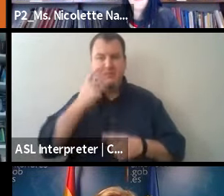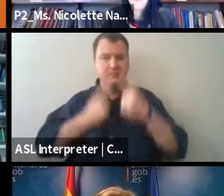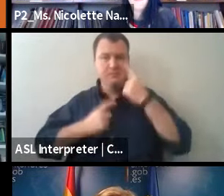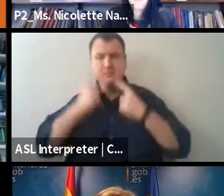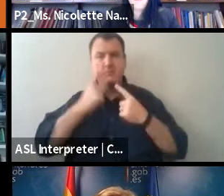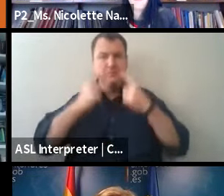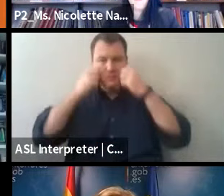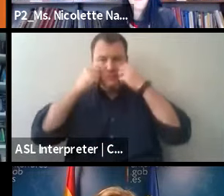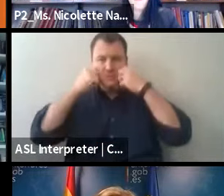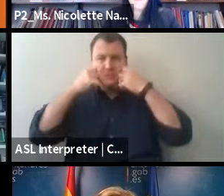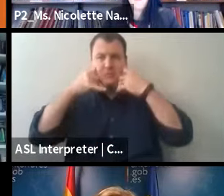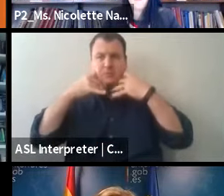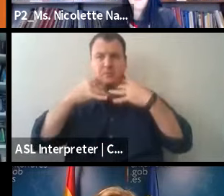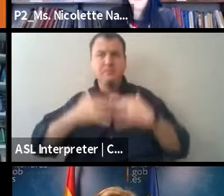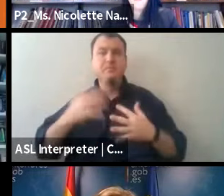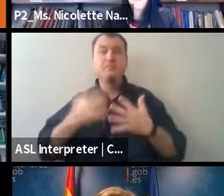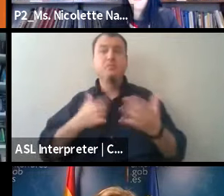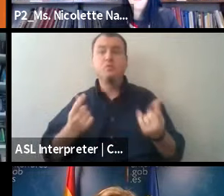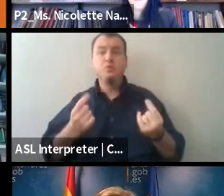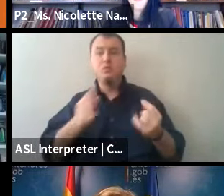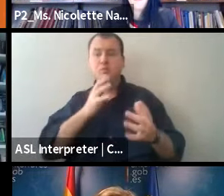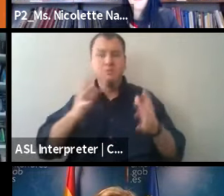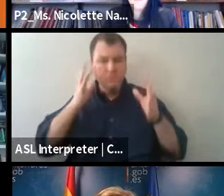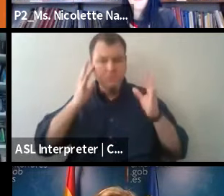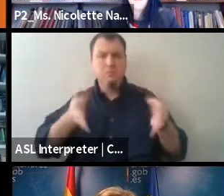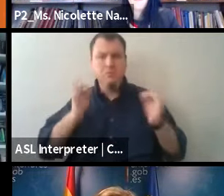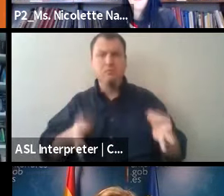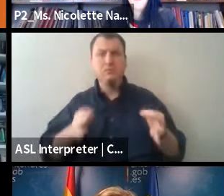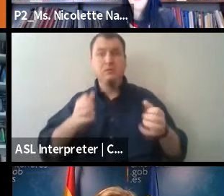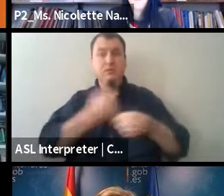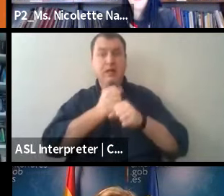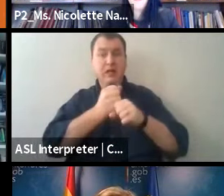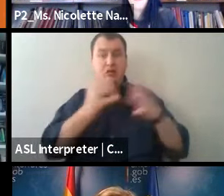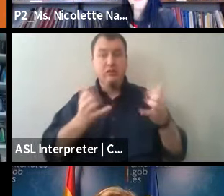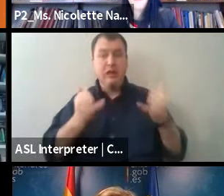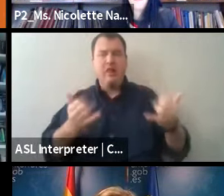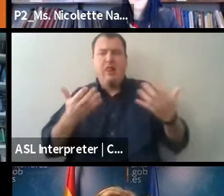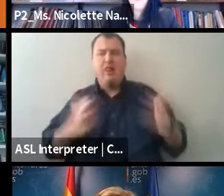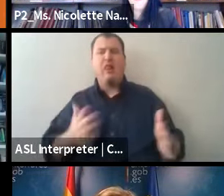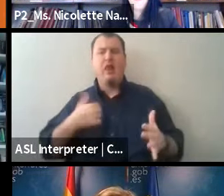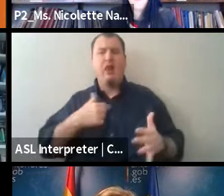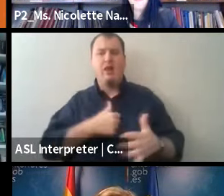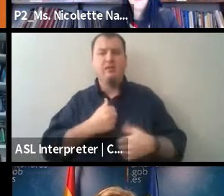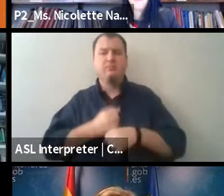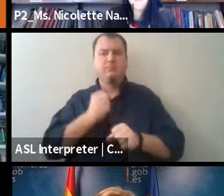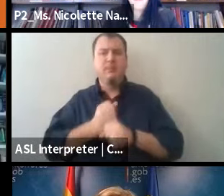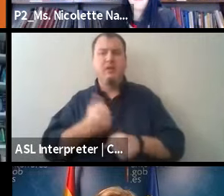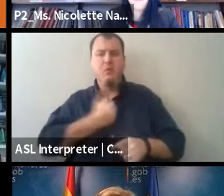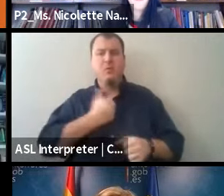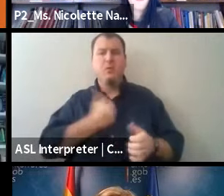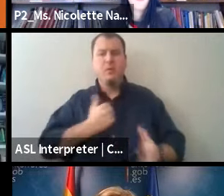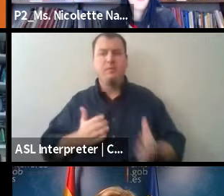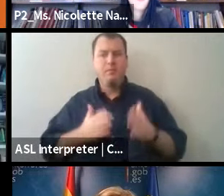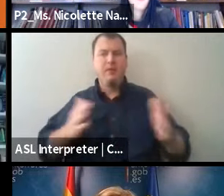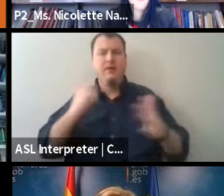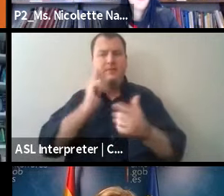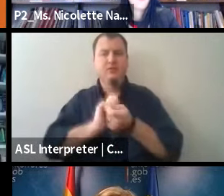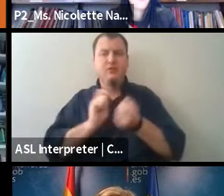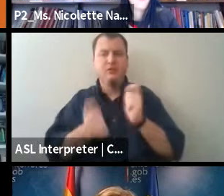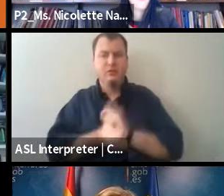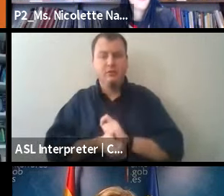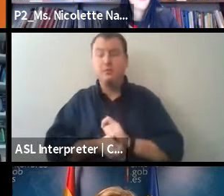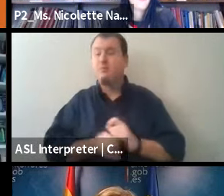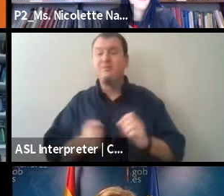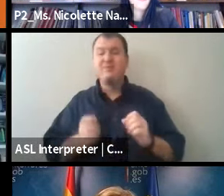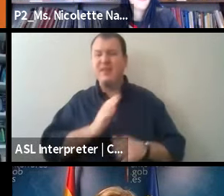from our eyes. So what I say to decision makers is, let us pave our paths for change. There was